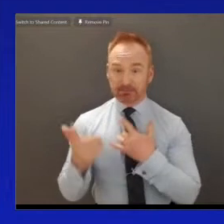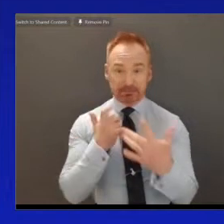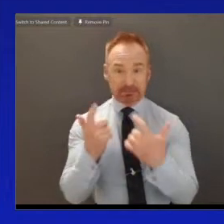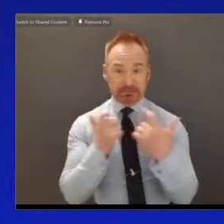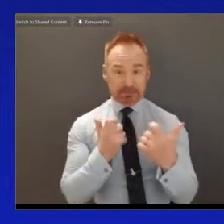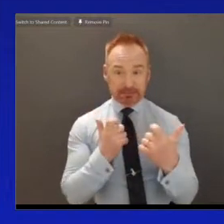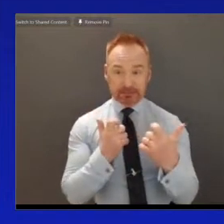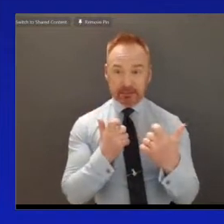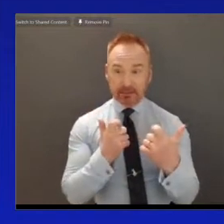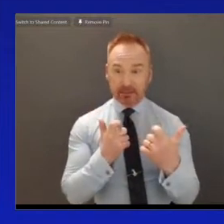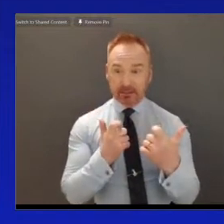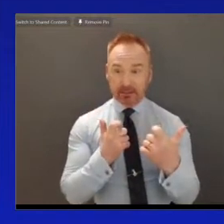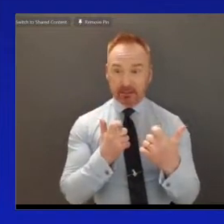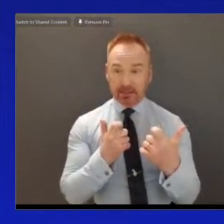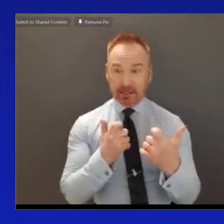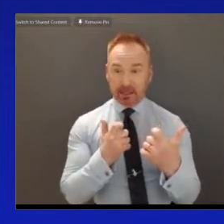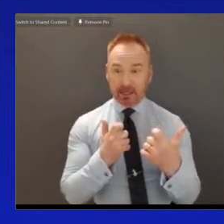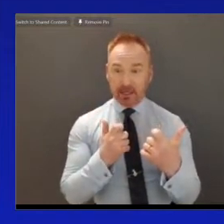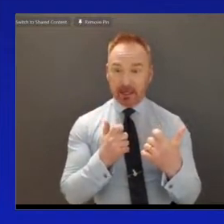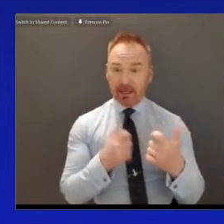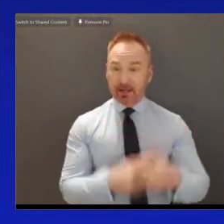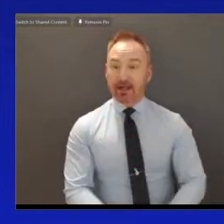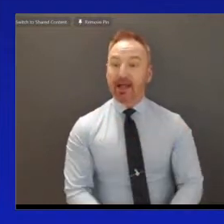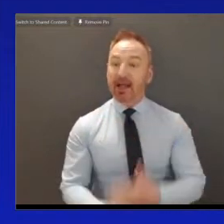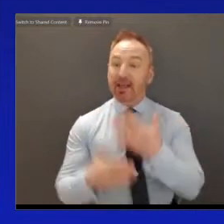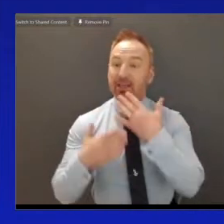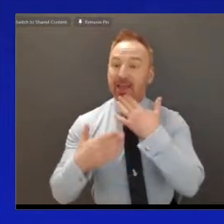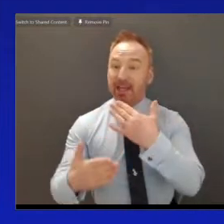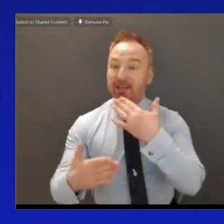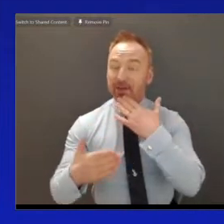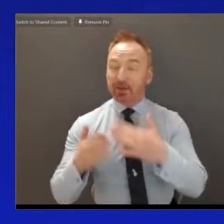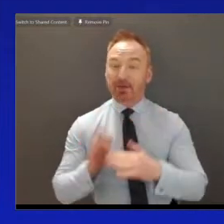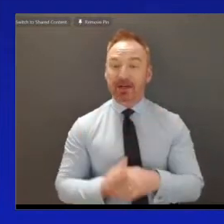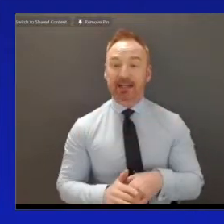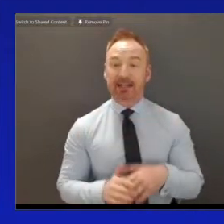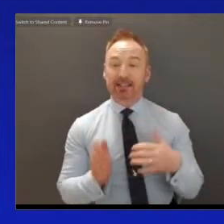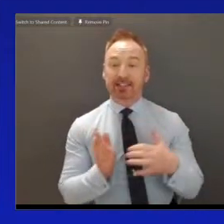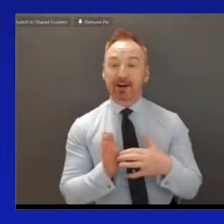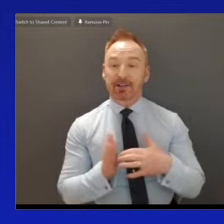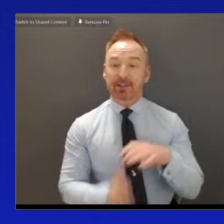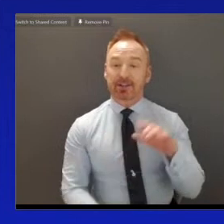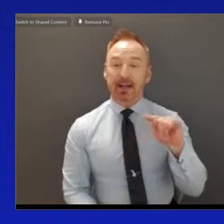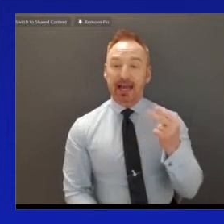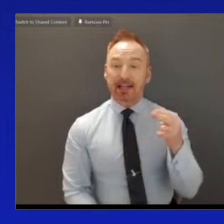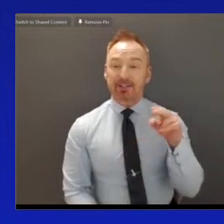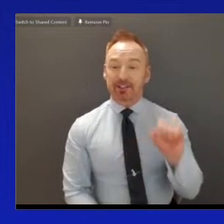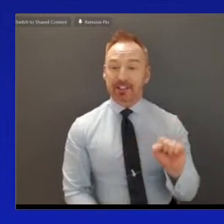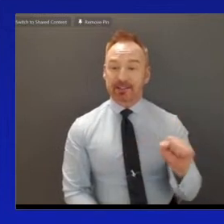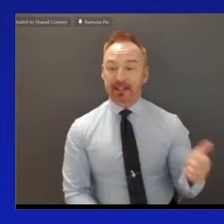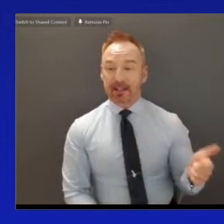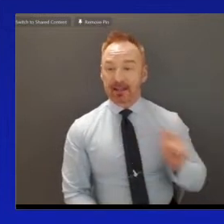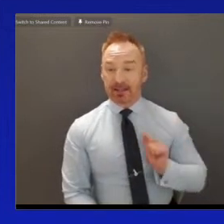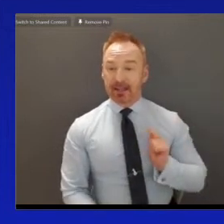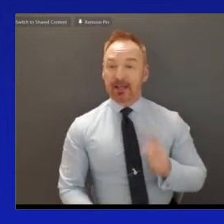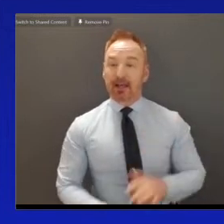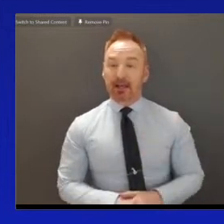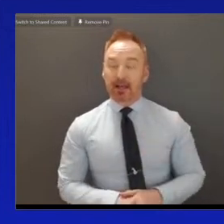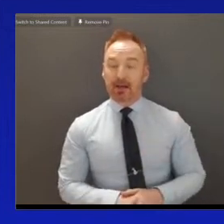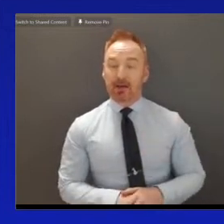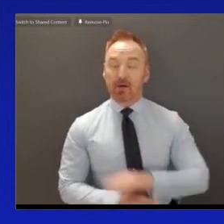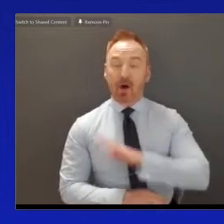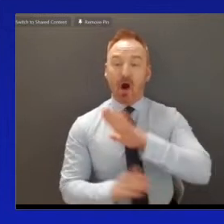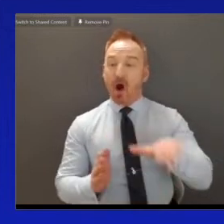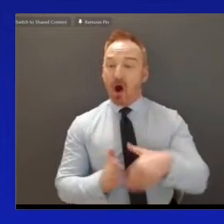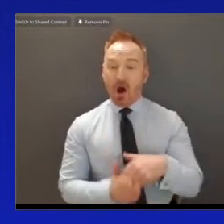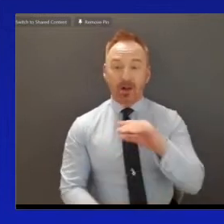DeMonte. Thank you, Dr. Etches. We will continue to minister all vaccine supply that we receive in Ottawa. Nous